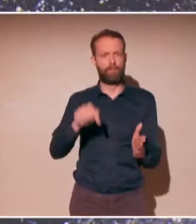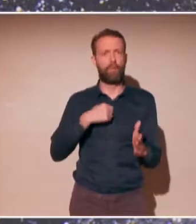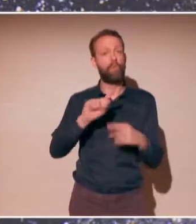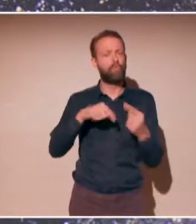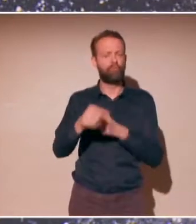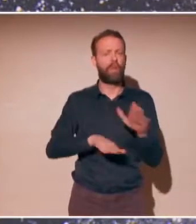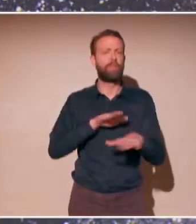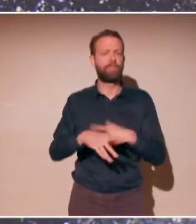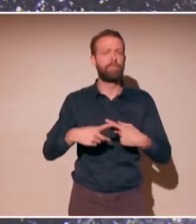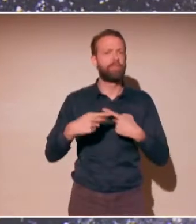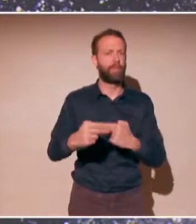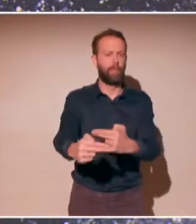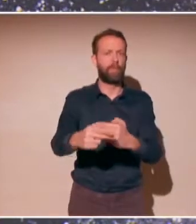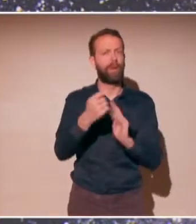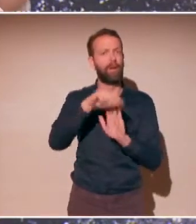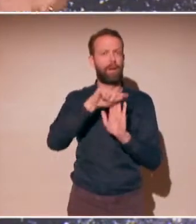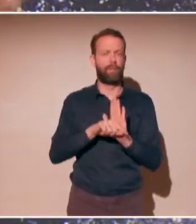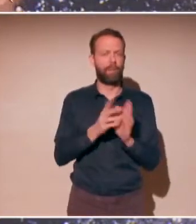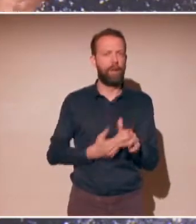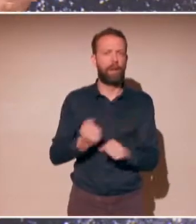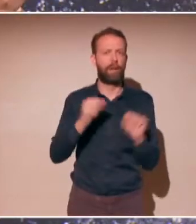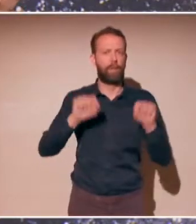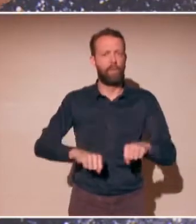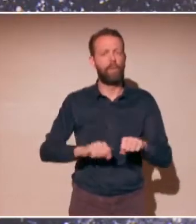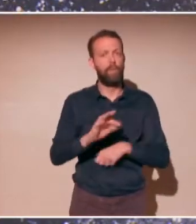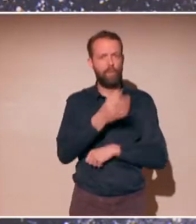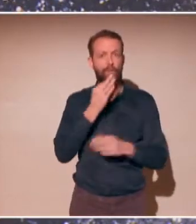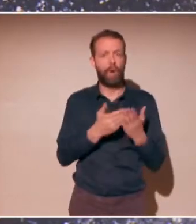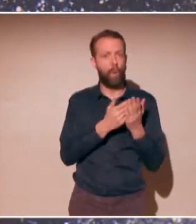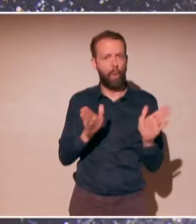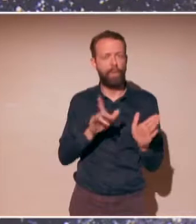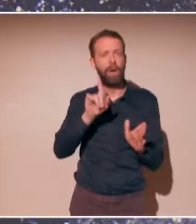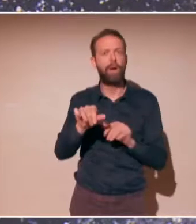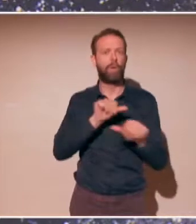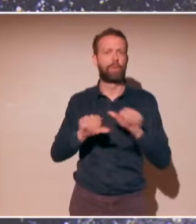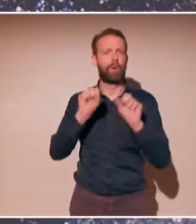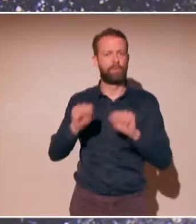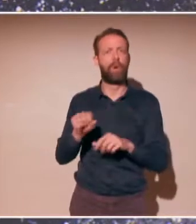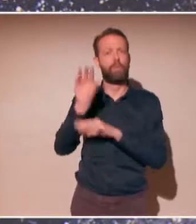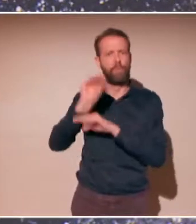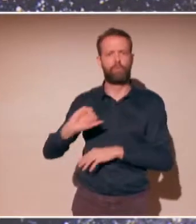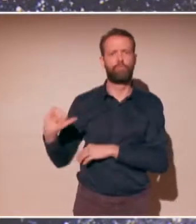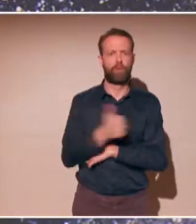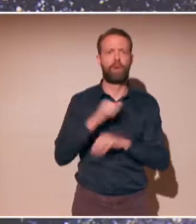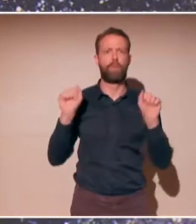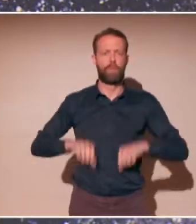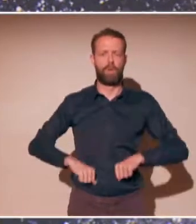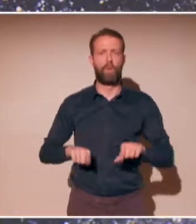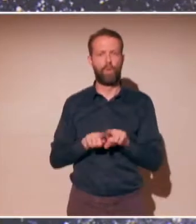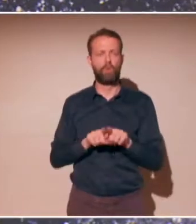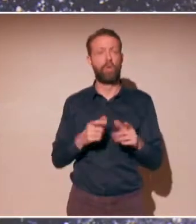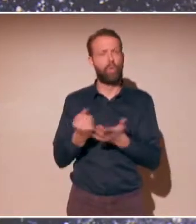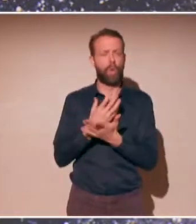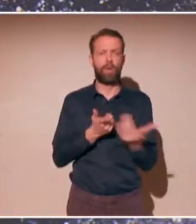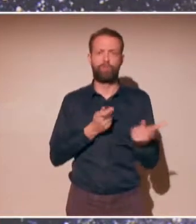AI. This is why the next stages of regulations should allow us to be open, but at the same time make that